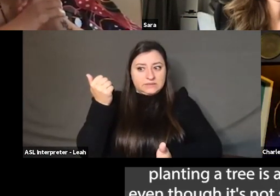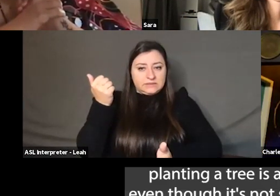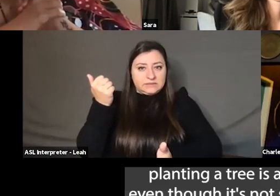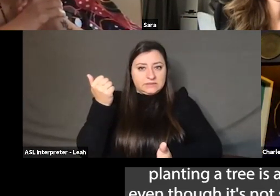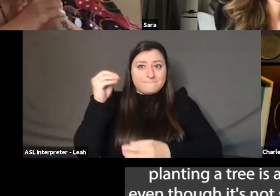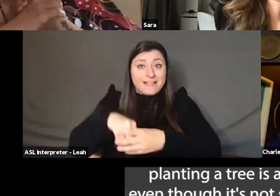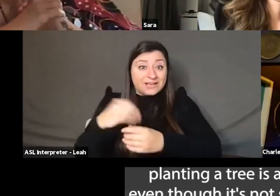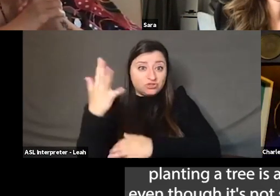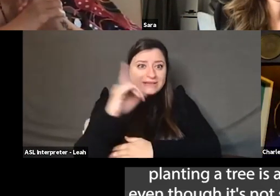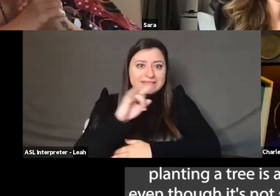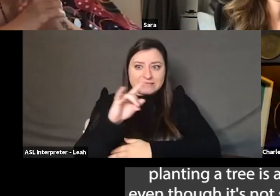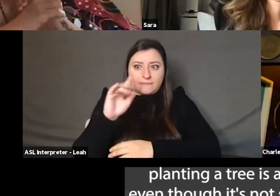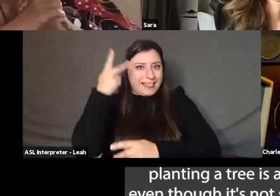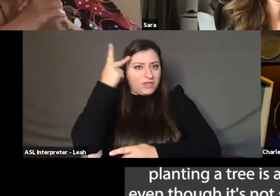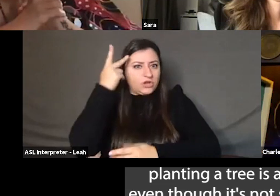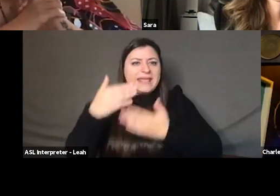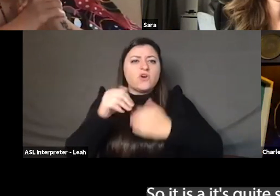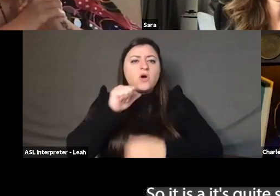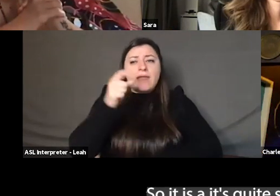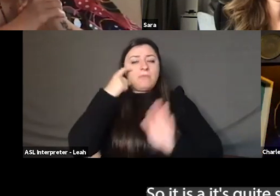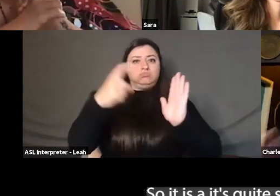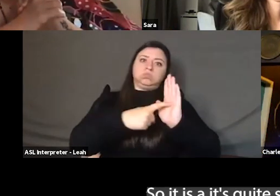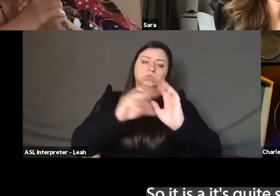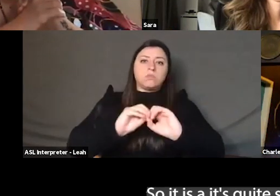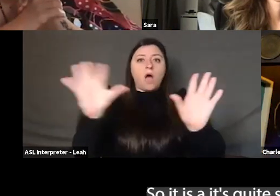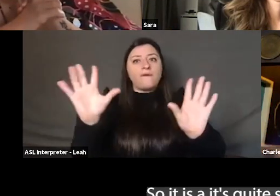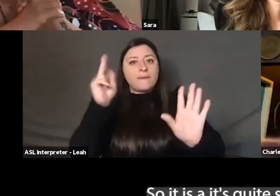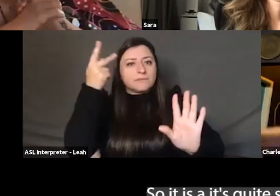planting a tree is a political act, even though it's not seen as a political act. So it is